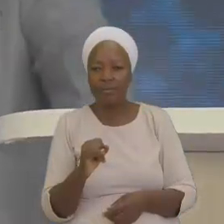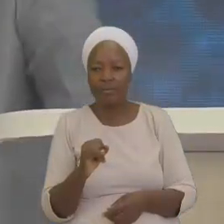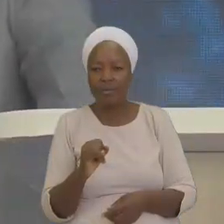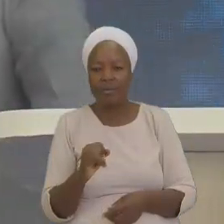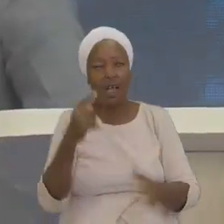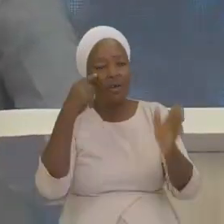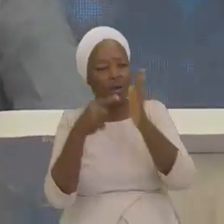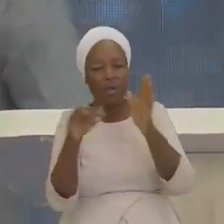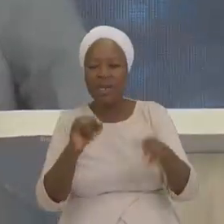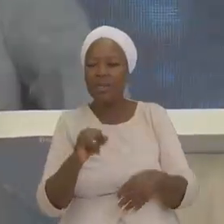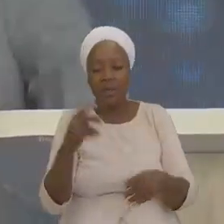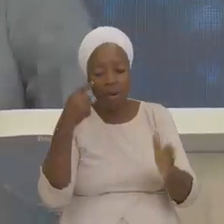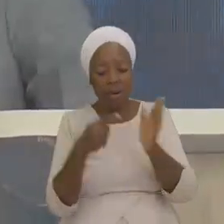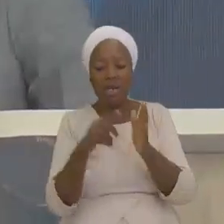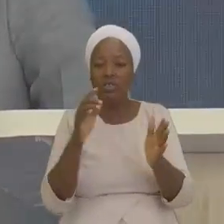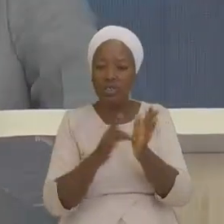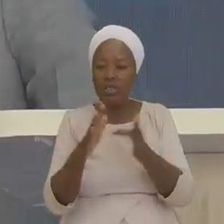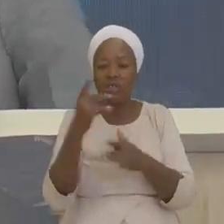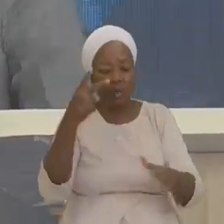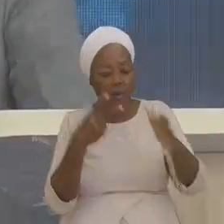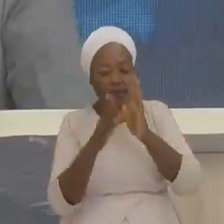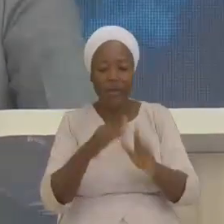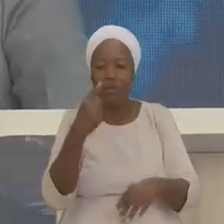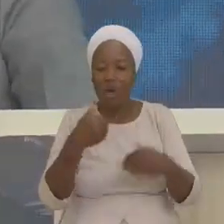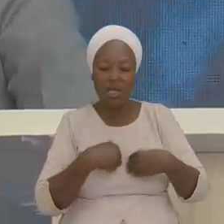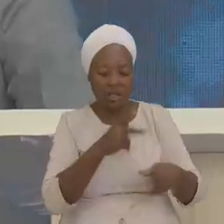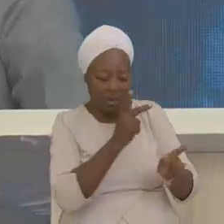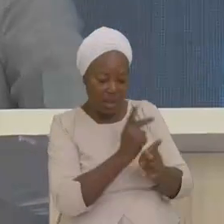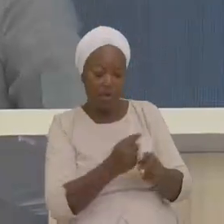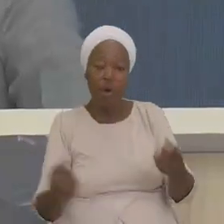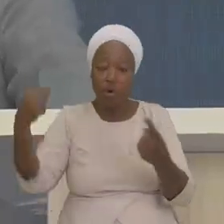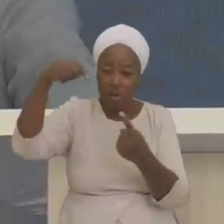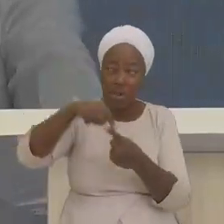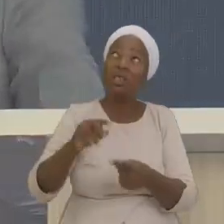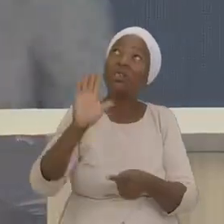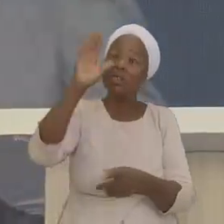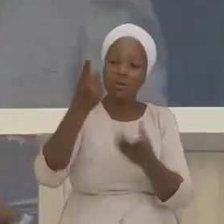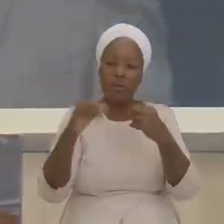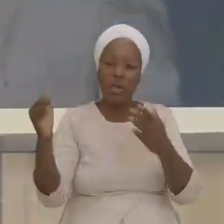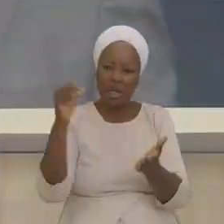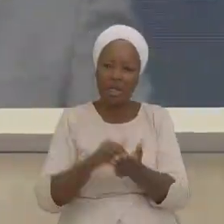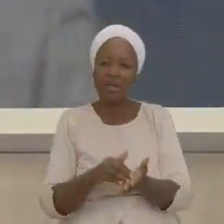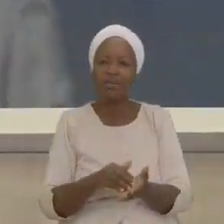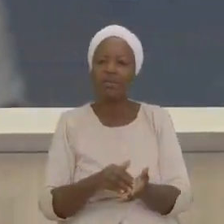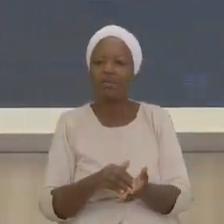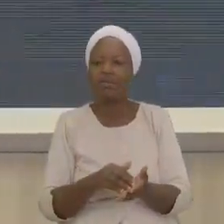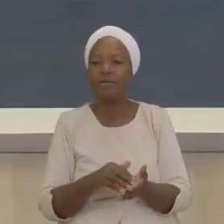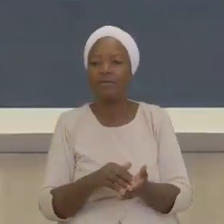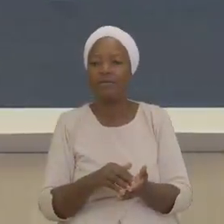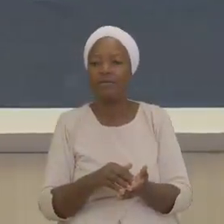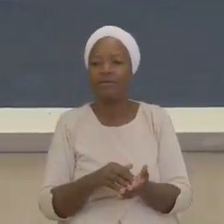Recognize Jesus the prophet who will preserve you until he's coming again.